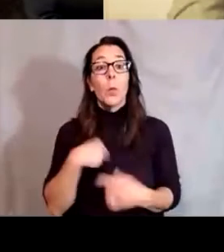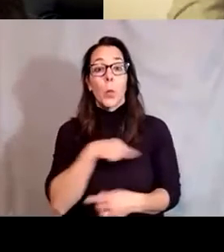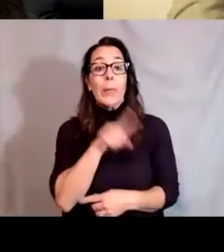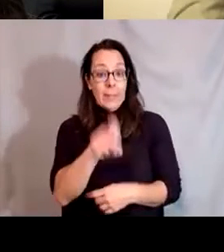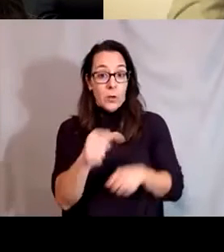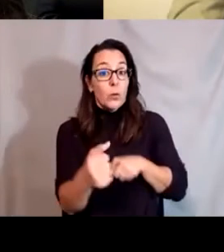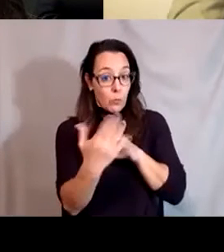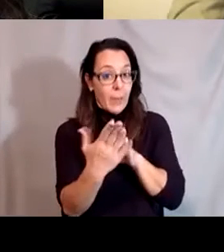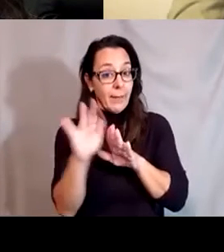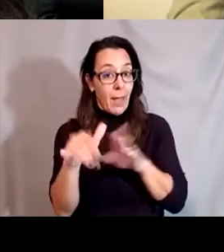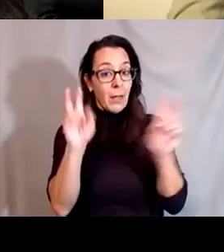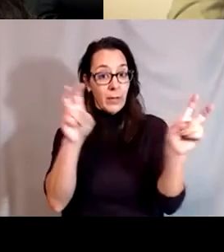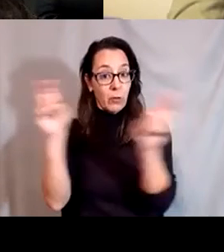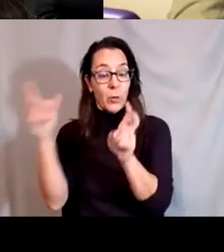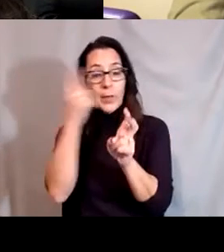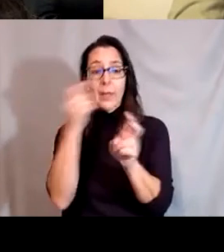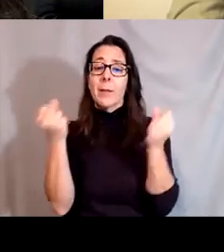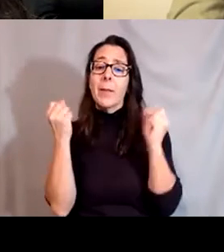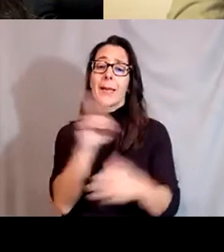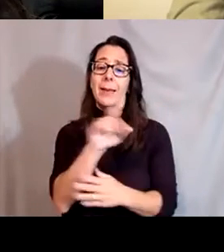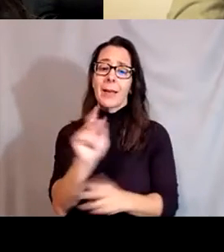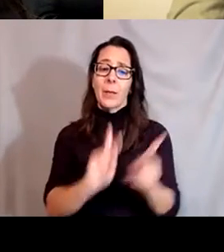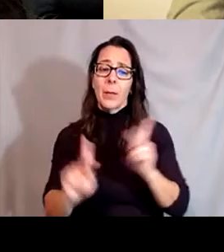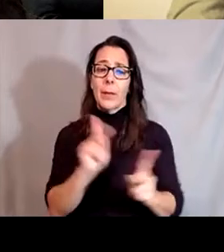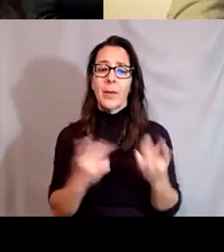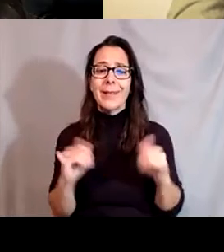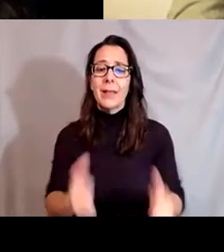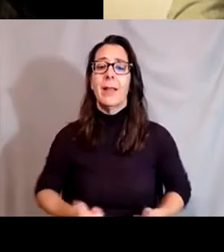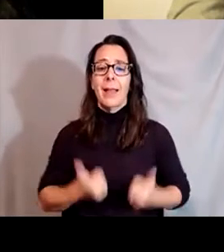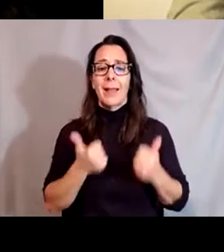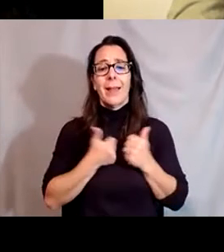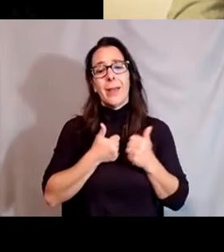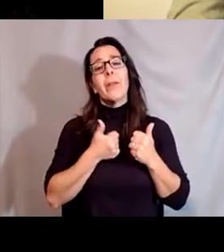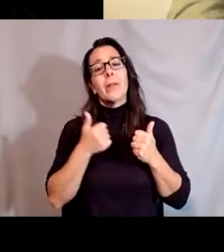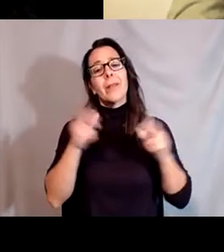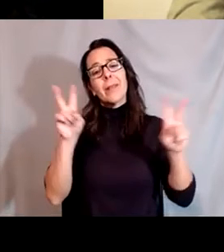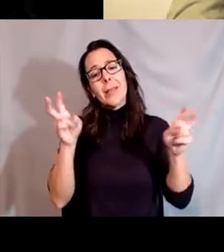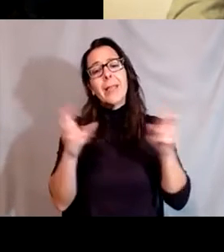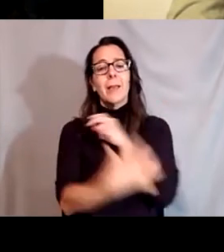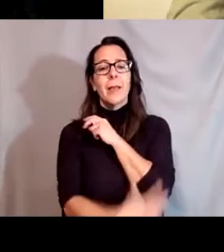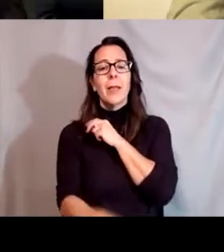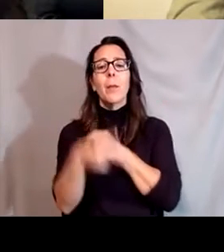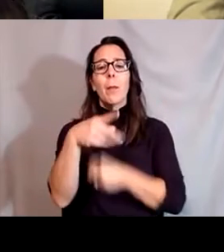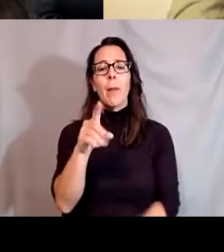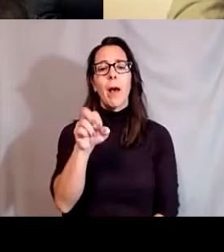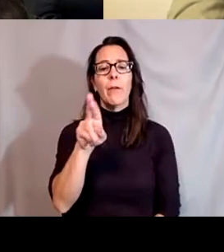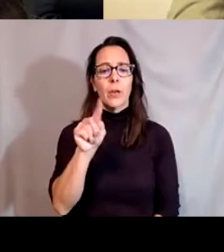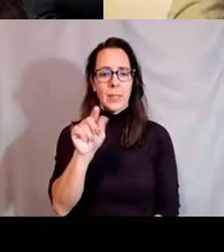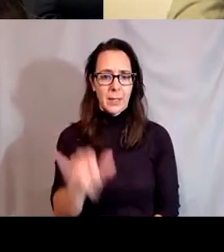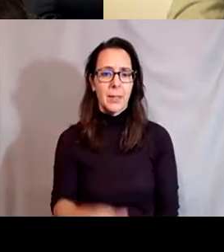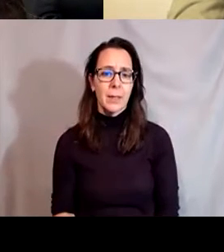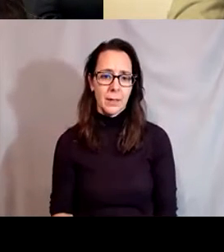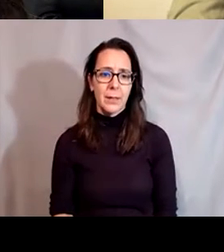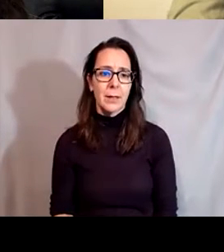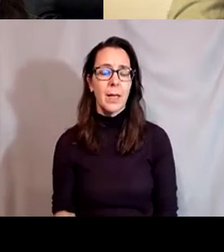in poverty. Although I love in-person conventions and e-boards. I